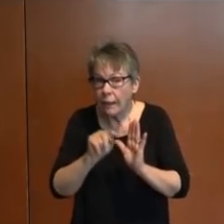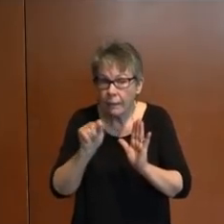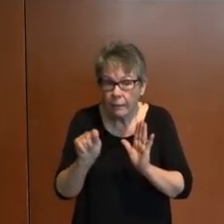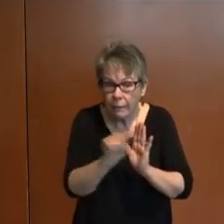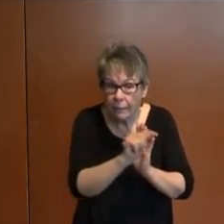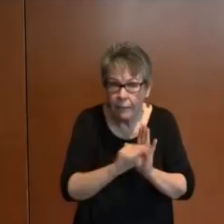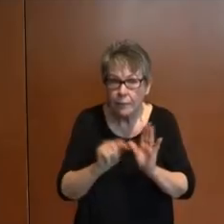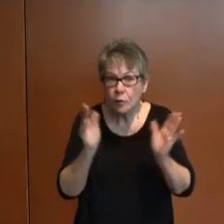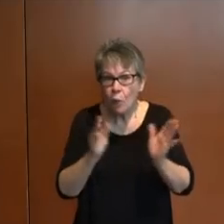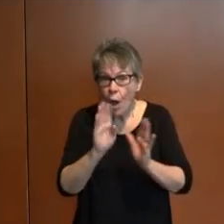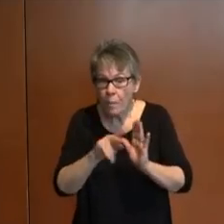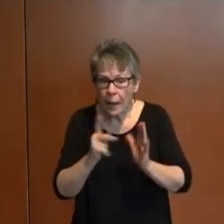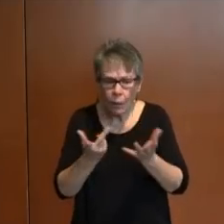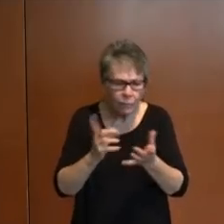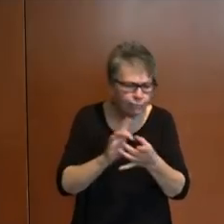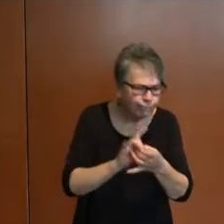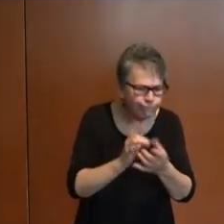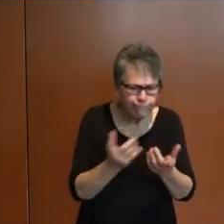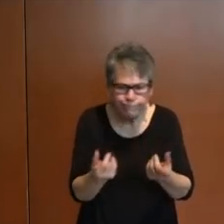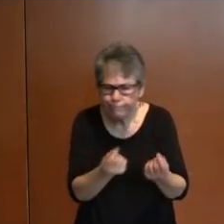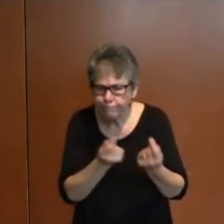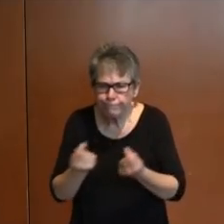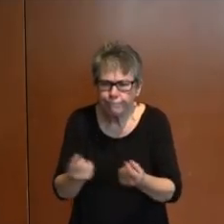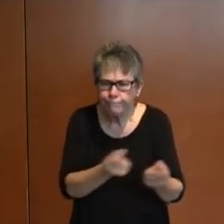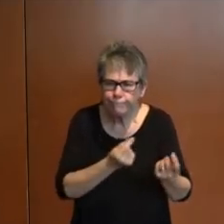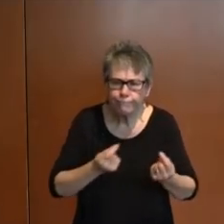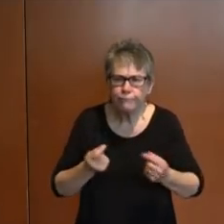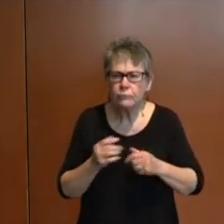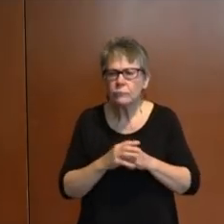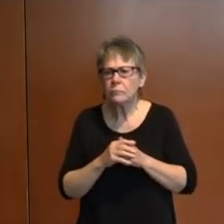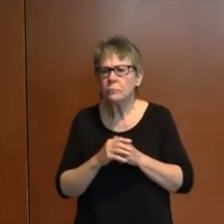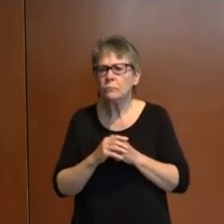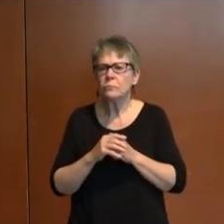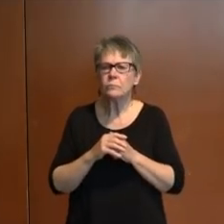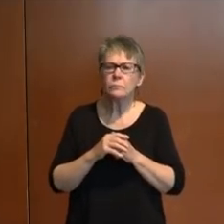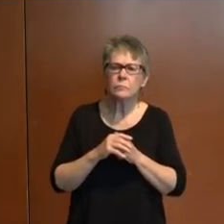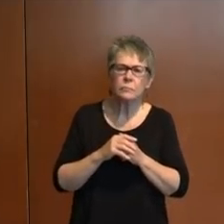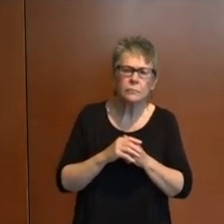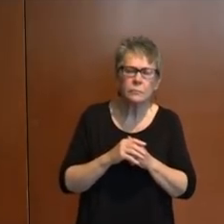renters relief, but we are focused on that piece as well.